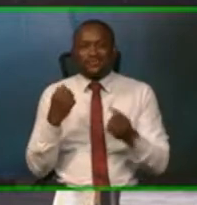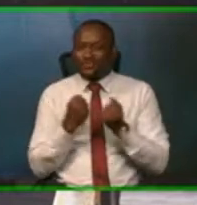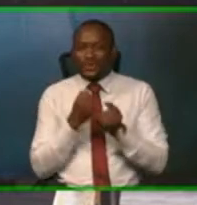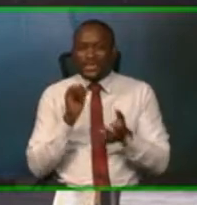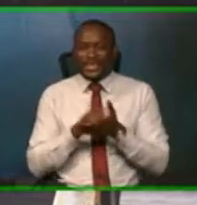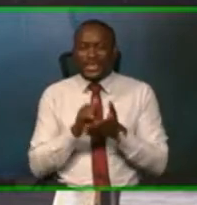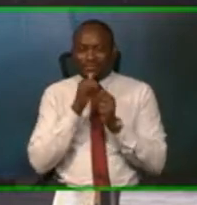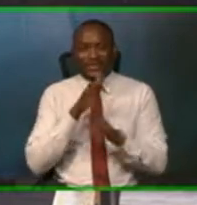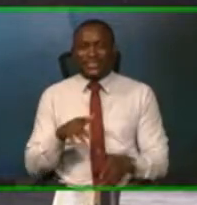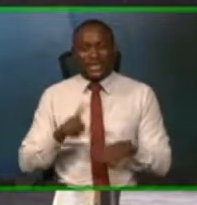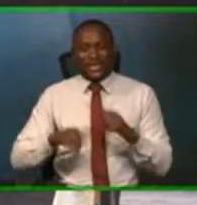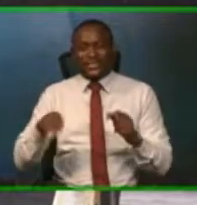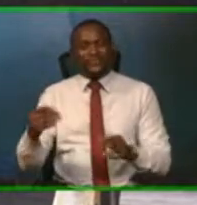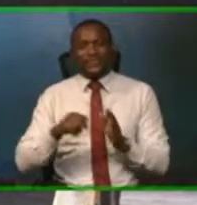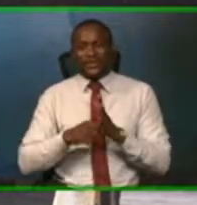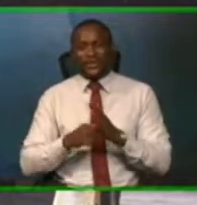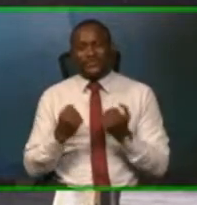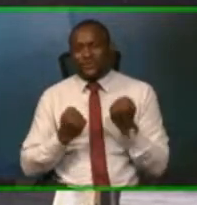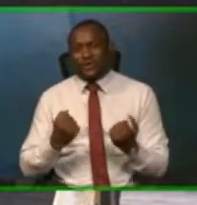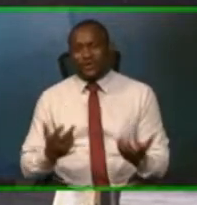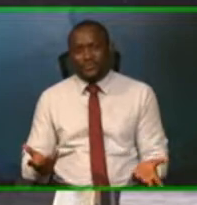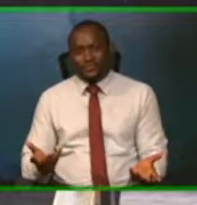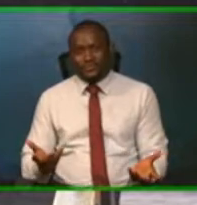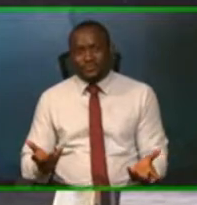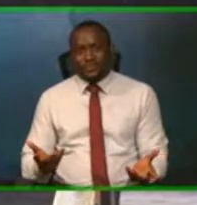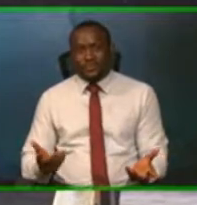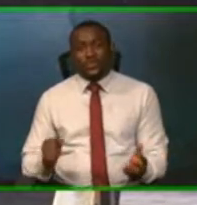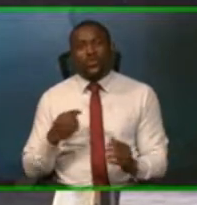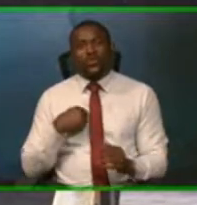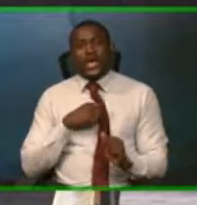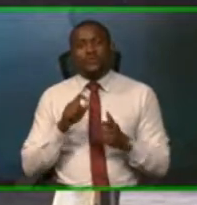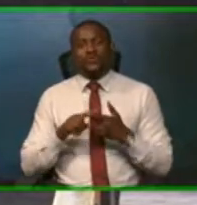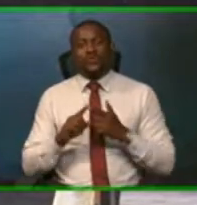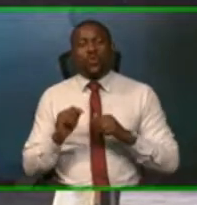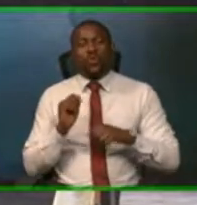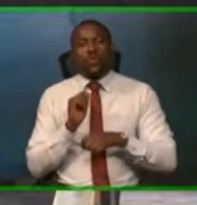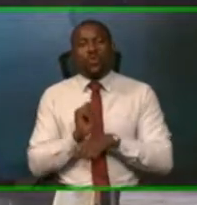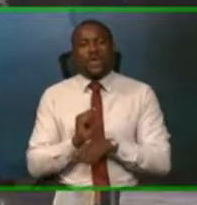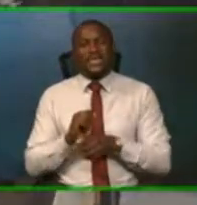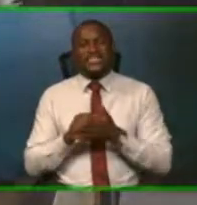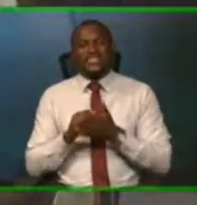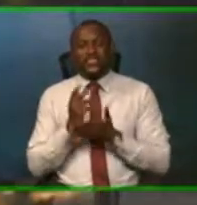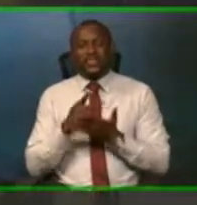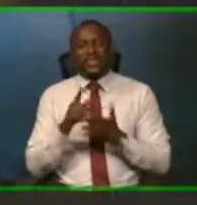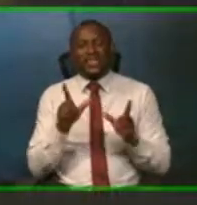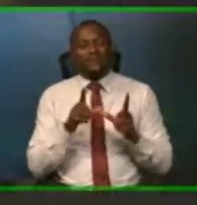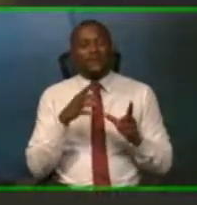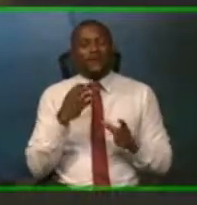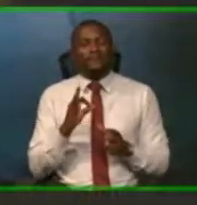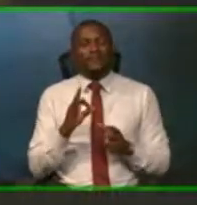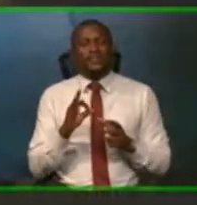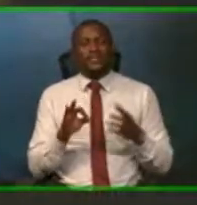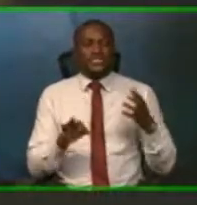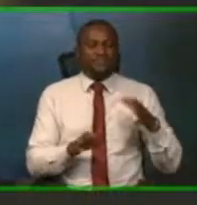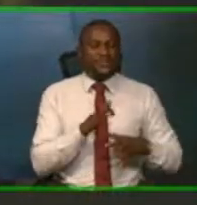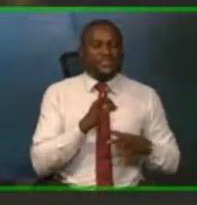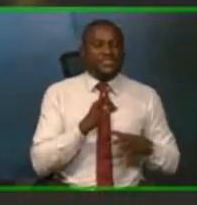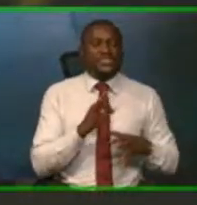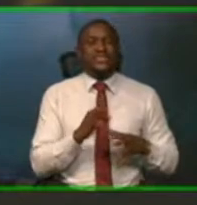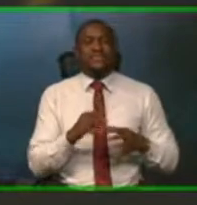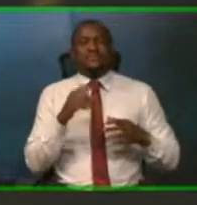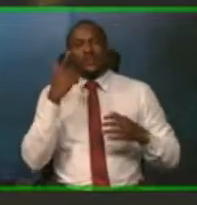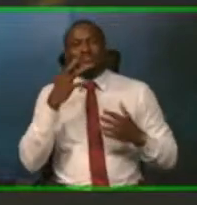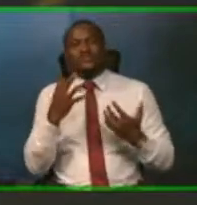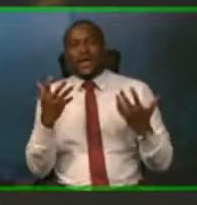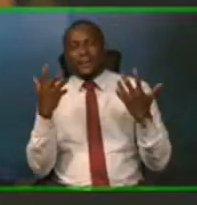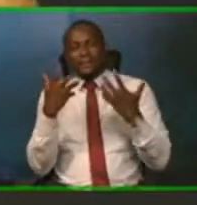So we are unable to walk in certain levels of authority in the spirit experientially. We keep reading in the